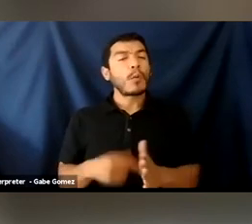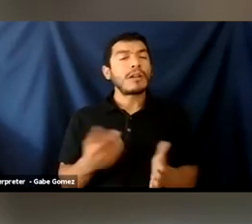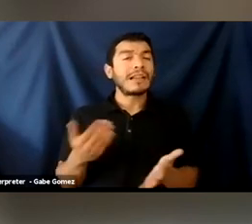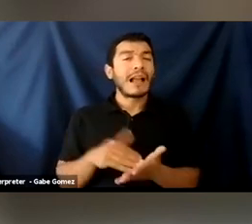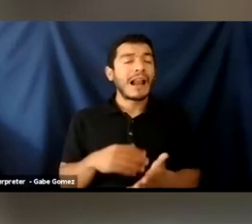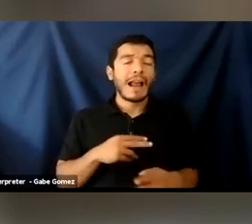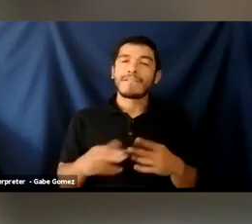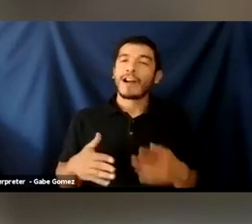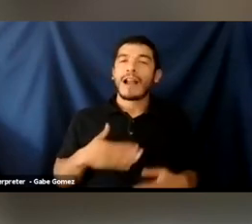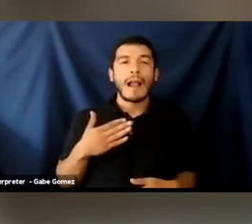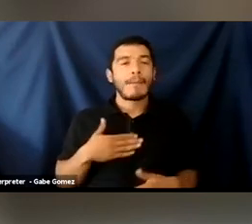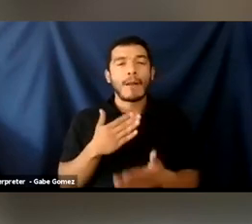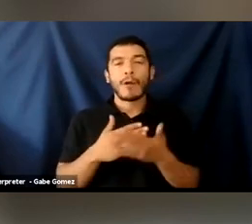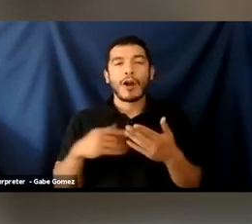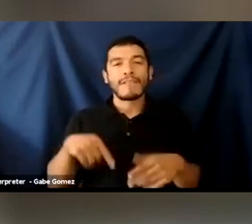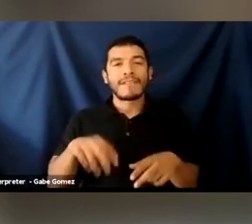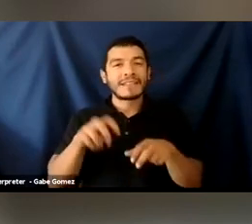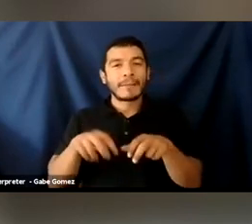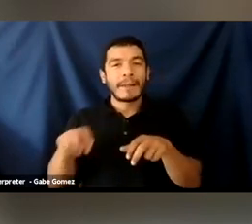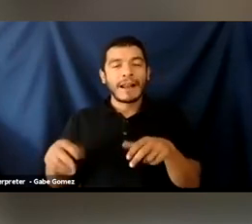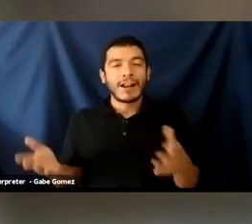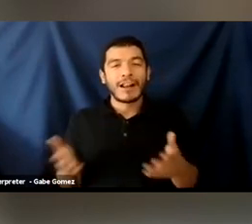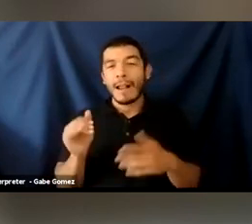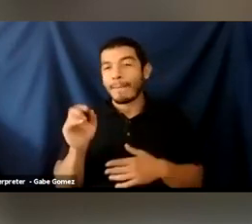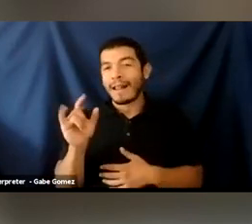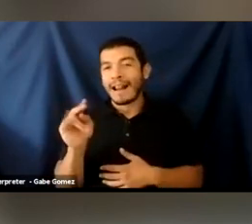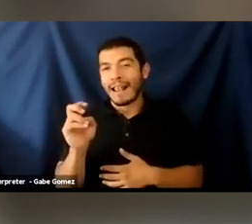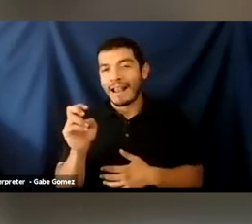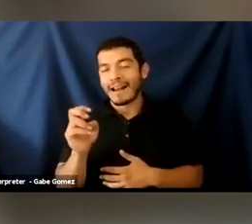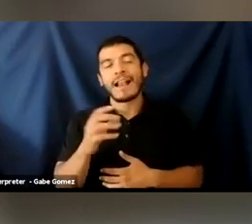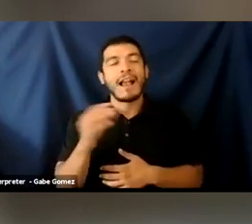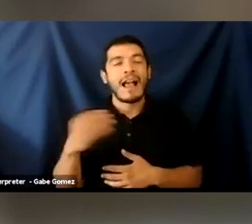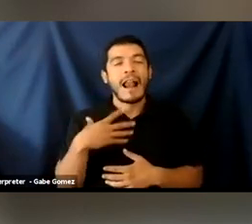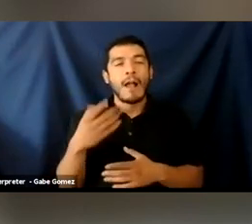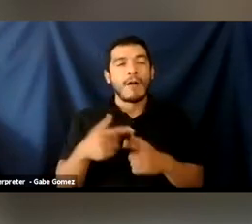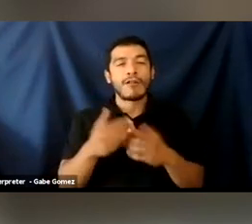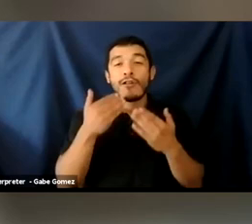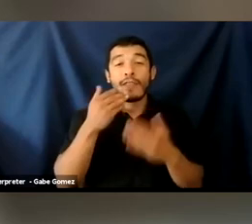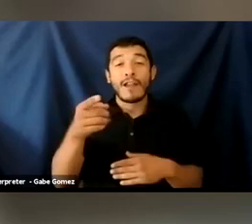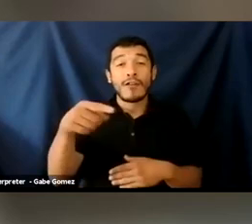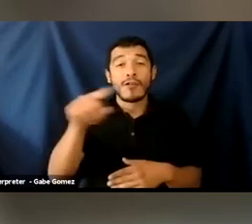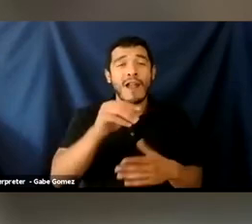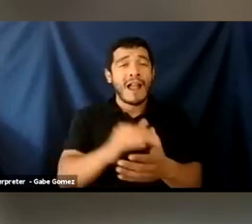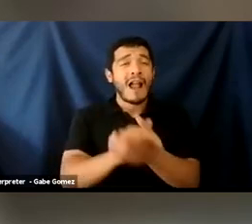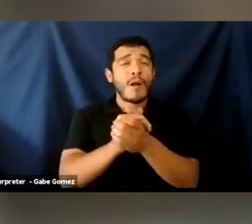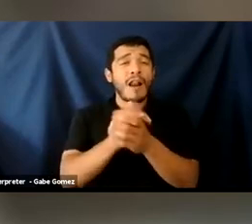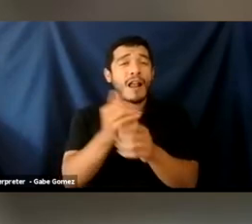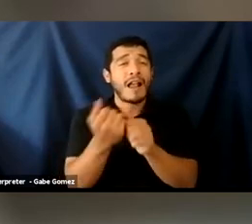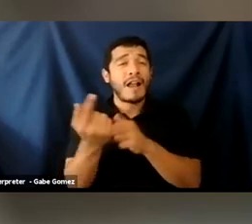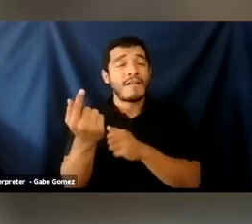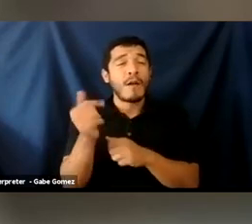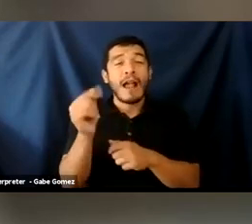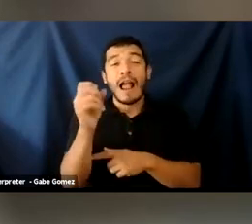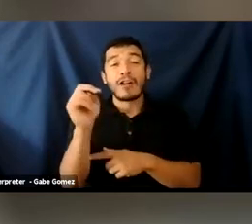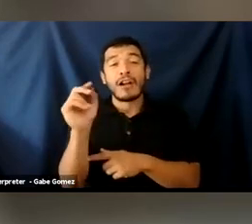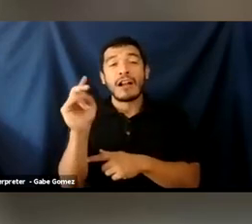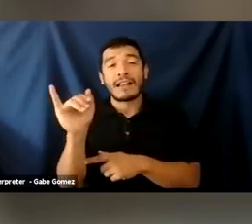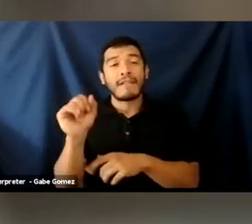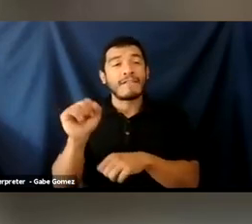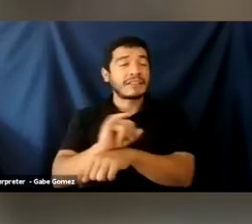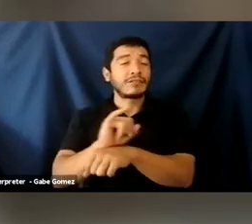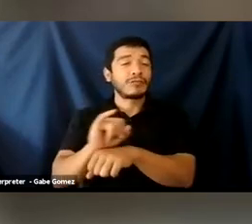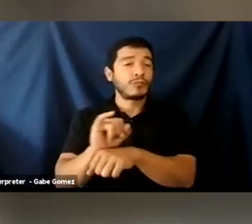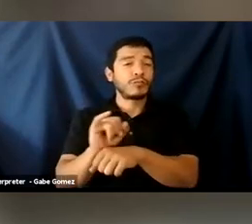so delighted to be a part of this panel, Madeline. And I also want to thank you and congratulate everyone at the Geena Davis